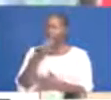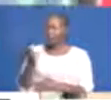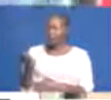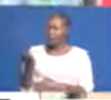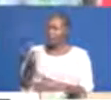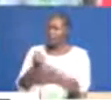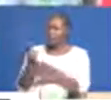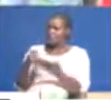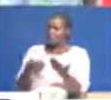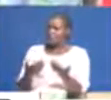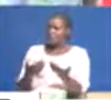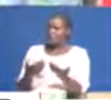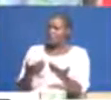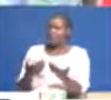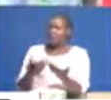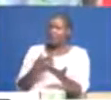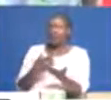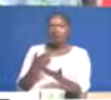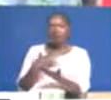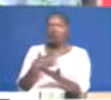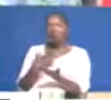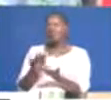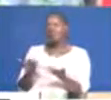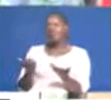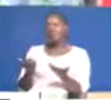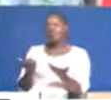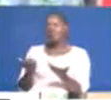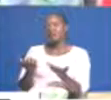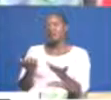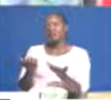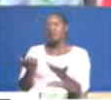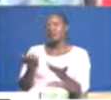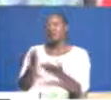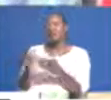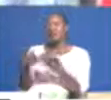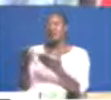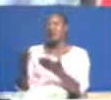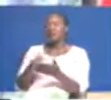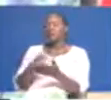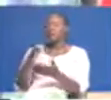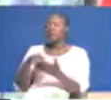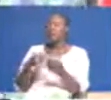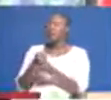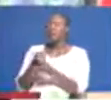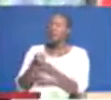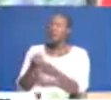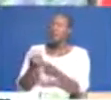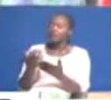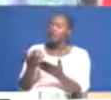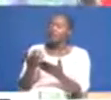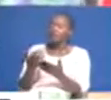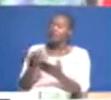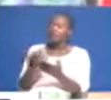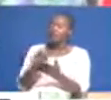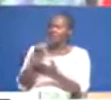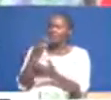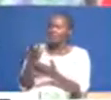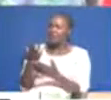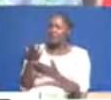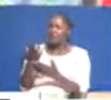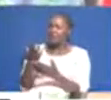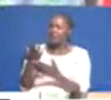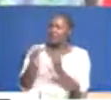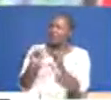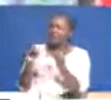doing here?" I just said, "Well, I just being adventurous and I've ended up here." I said, "Fine, what do you want to do?" I was not really sure. I said, "Well, I'll teach you a bit about